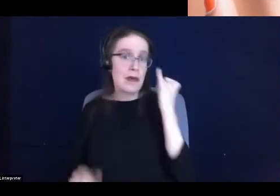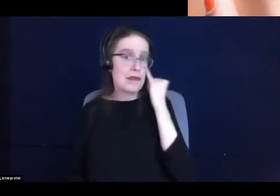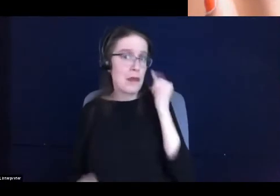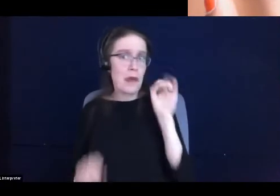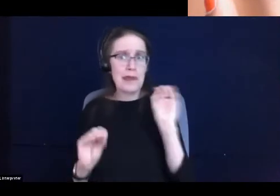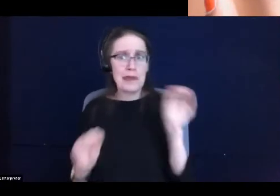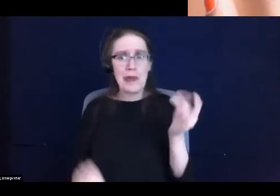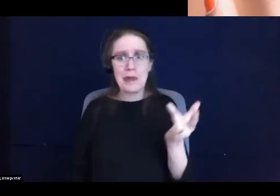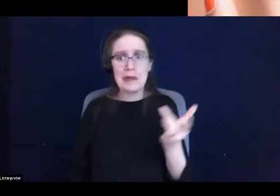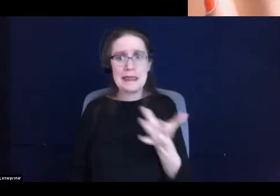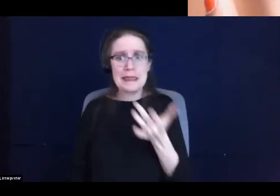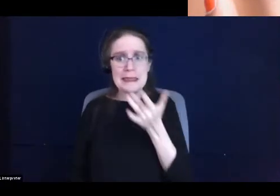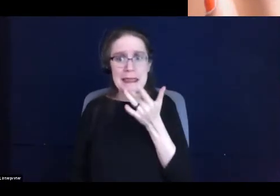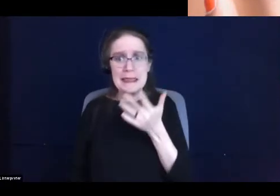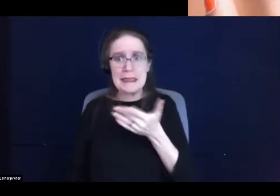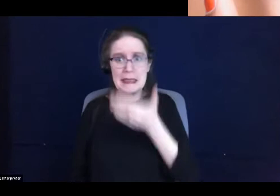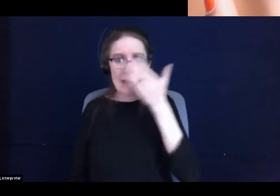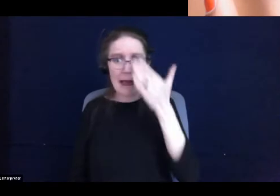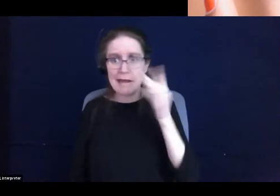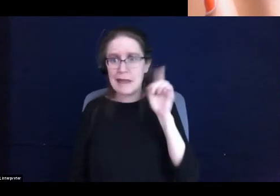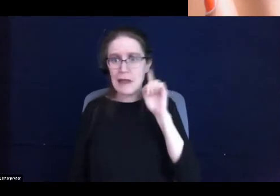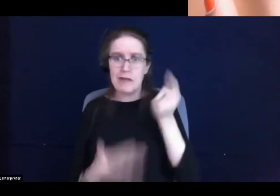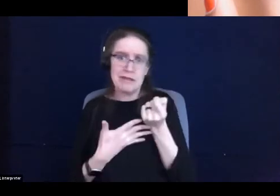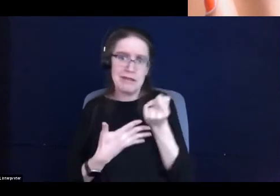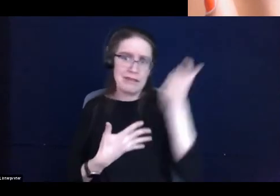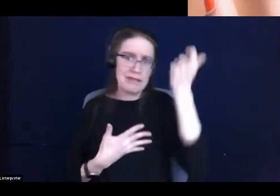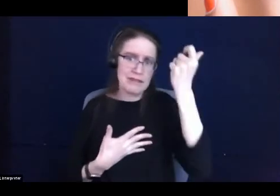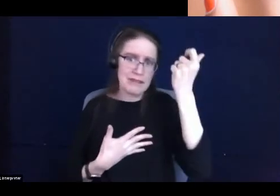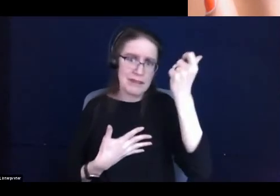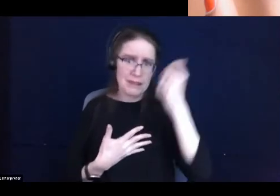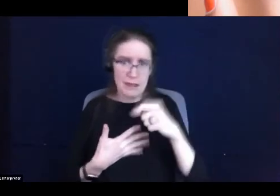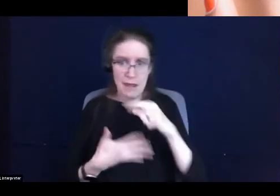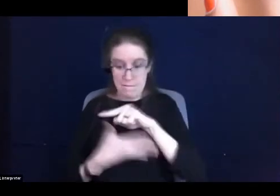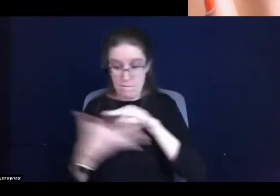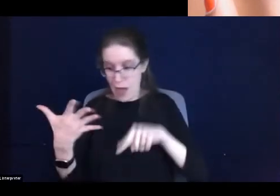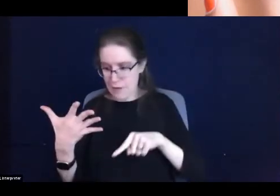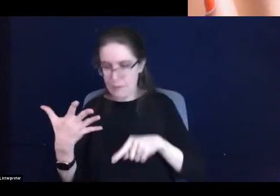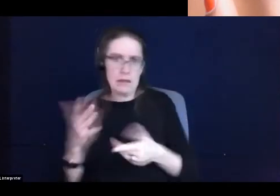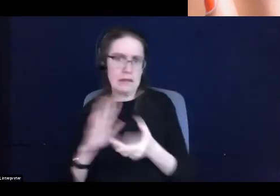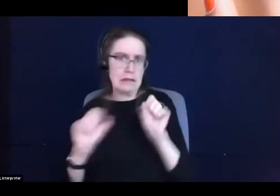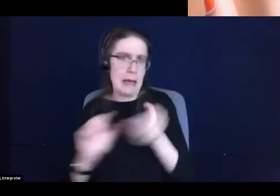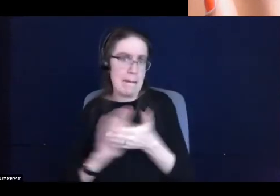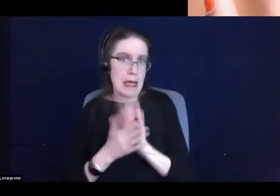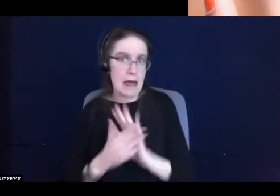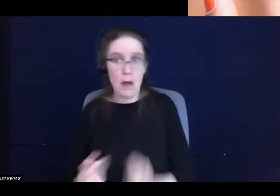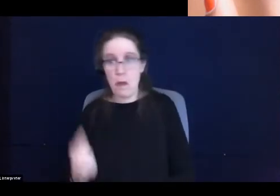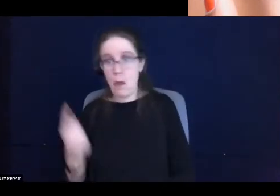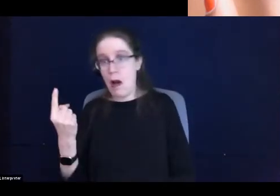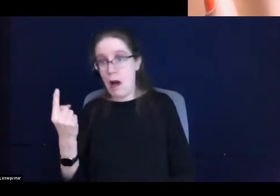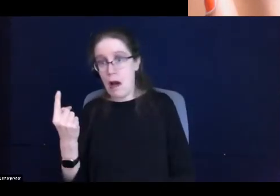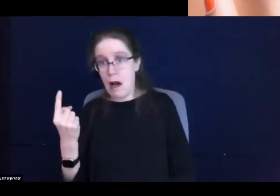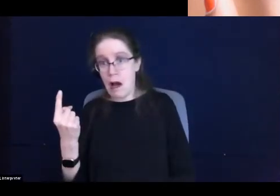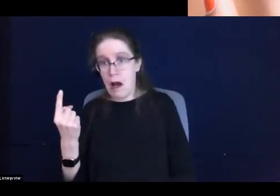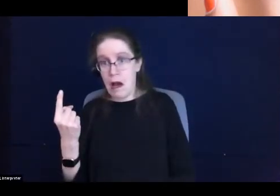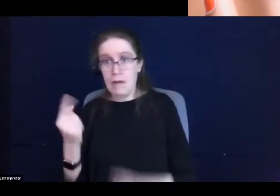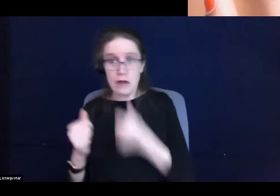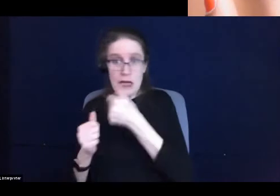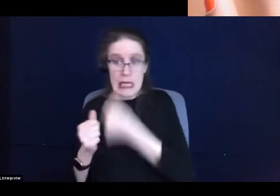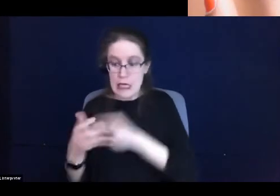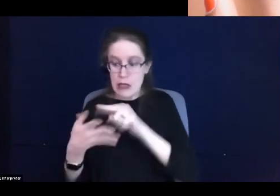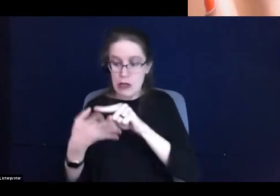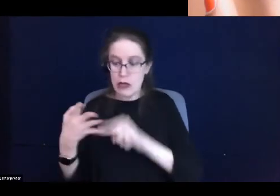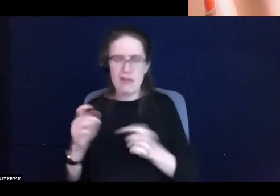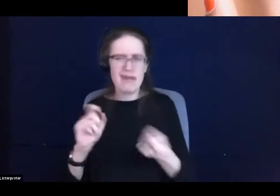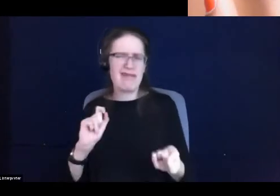or hear, take it out. Take the numbers down so it doesn't have to be 5. It can be 1 for each. It can be adjusted and adapted